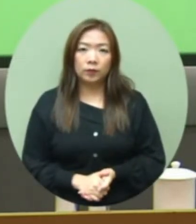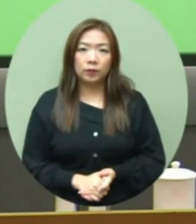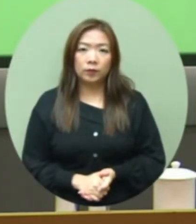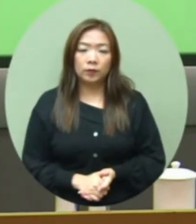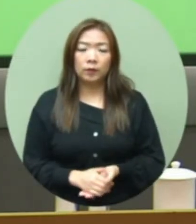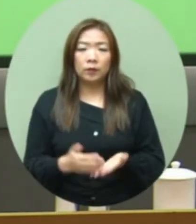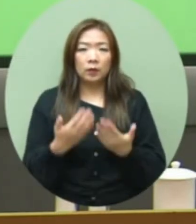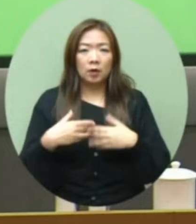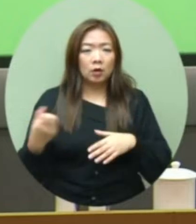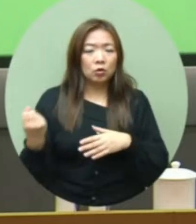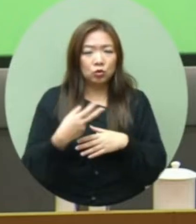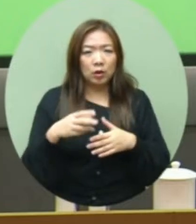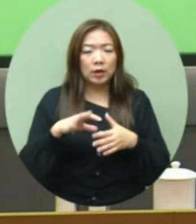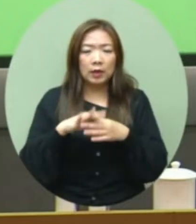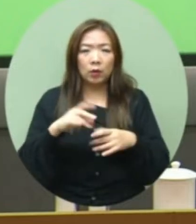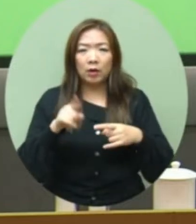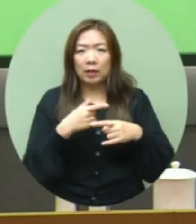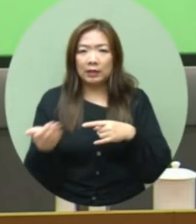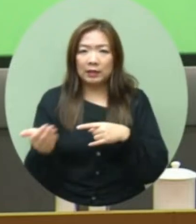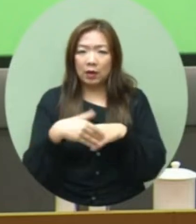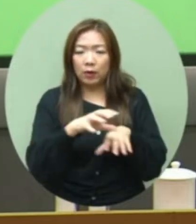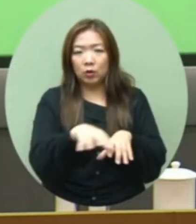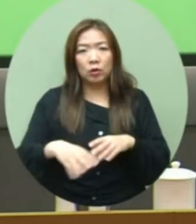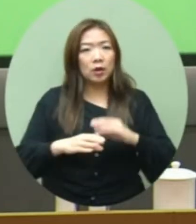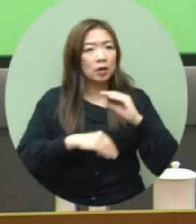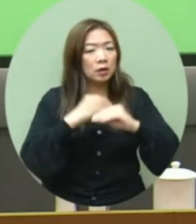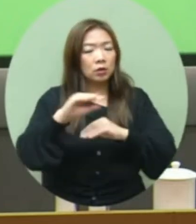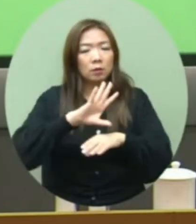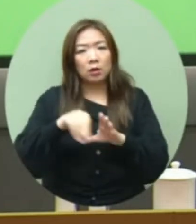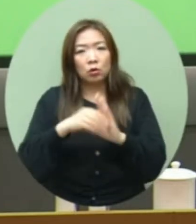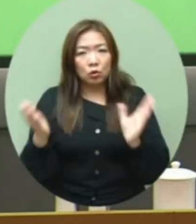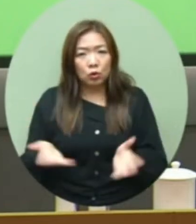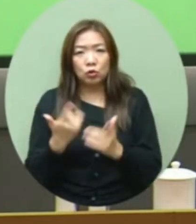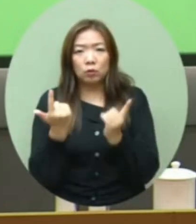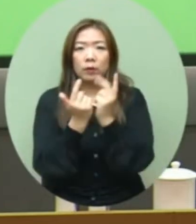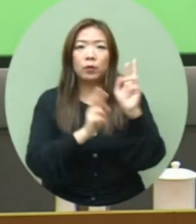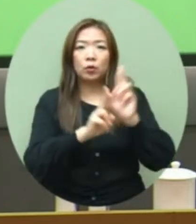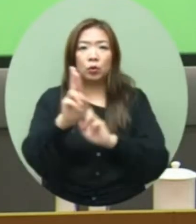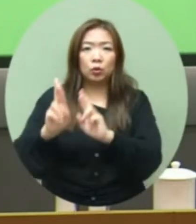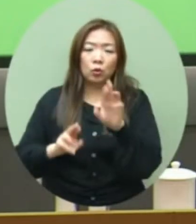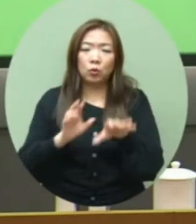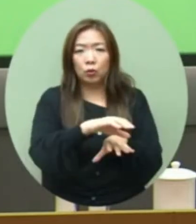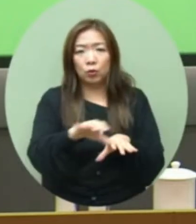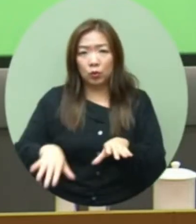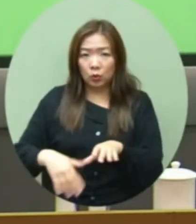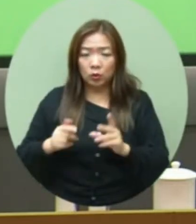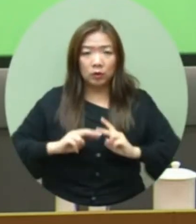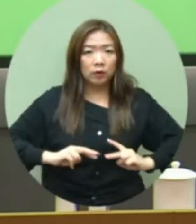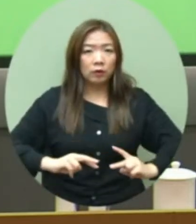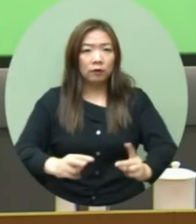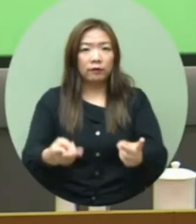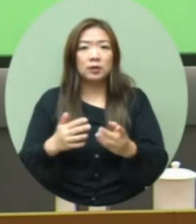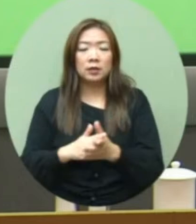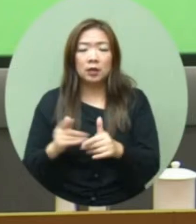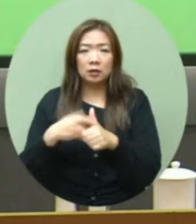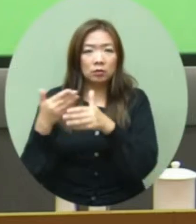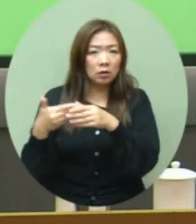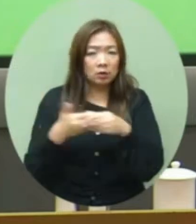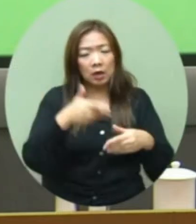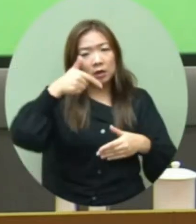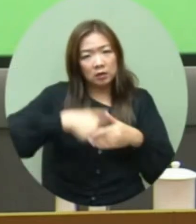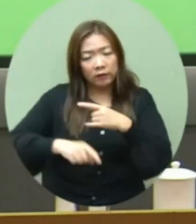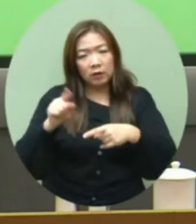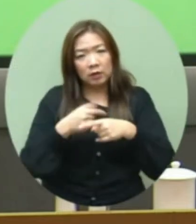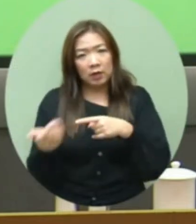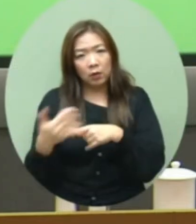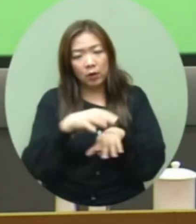There's also much discussion about developing the GBA, and there's a part on taking forward the Northern Metropolis as a growth